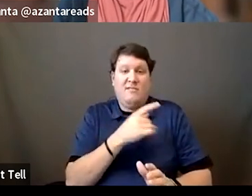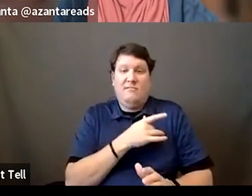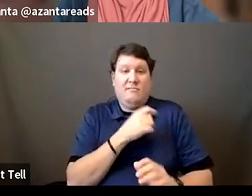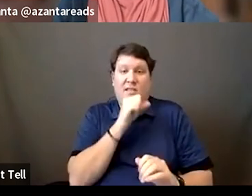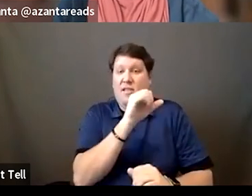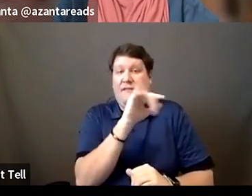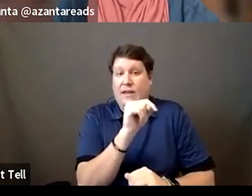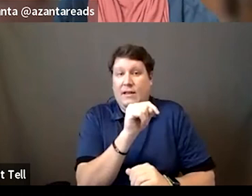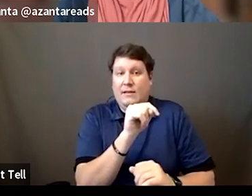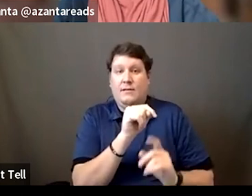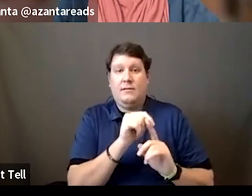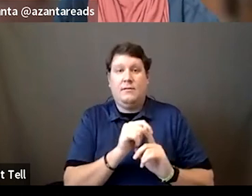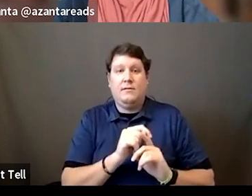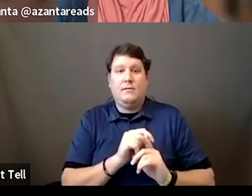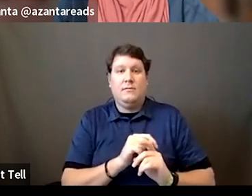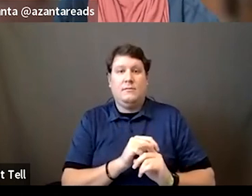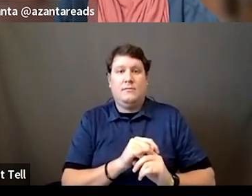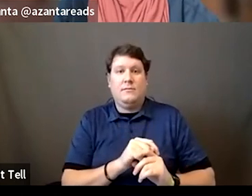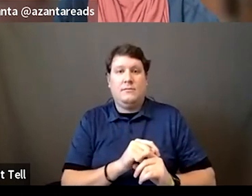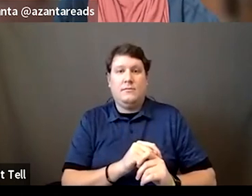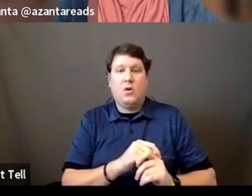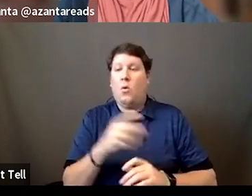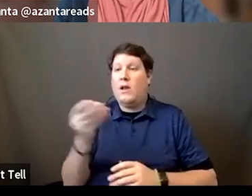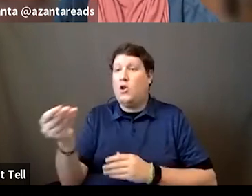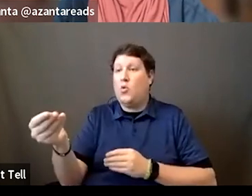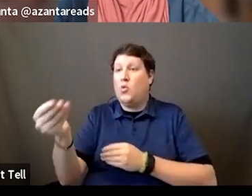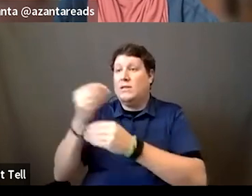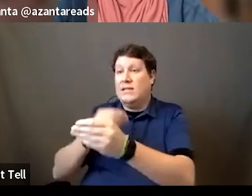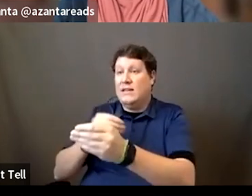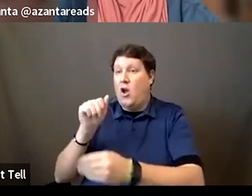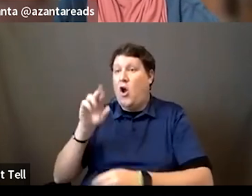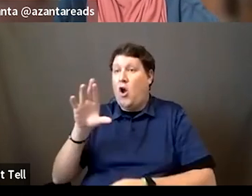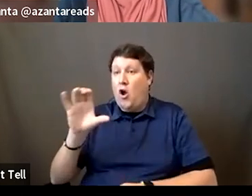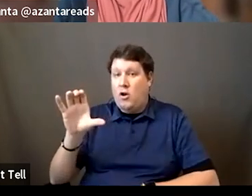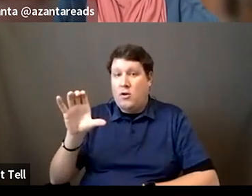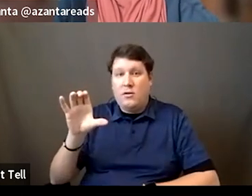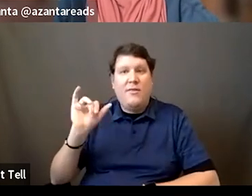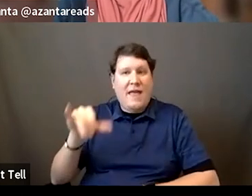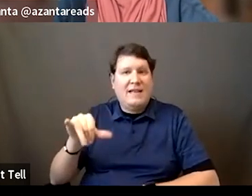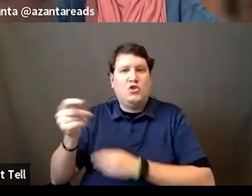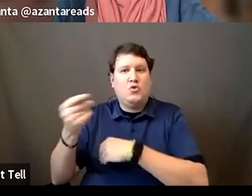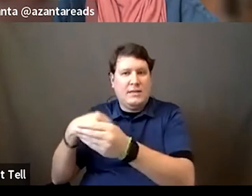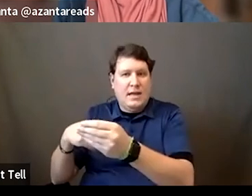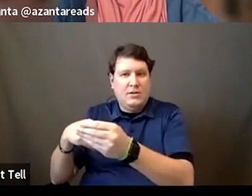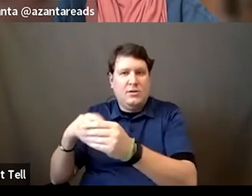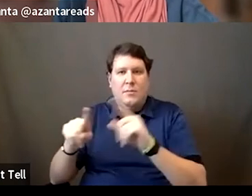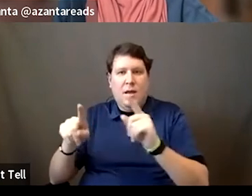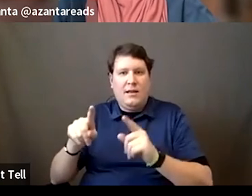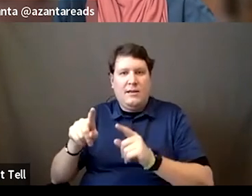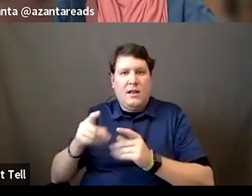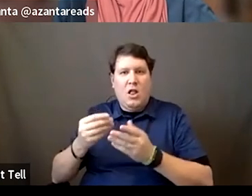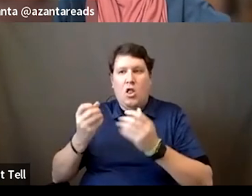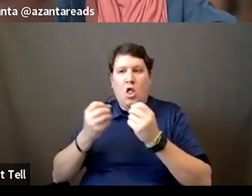Sometimes just the exchange of an ARC or a finished copy of a book, that is the transaction. But more often than not, we don't see a lot of